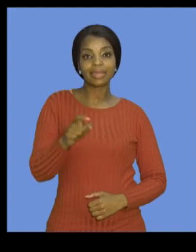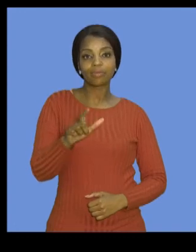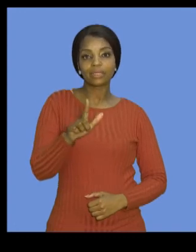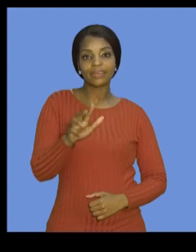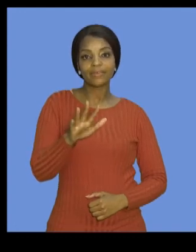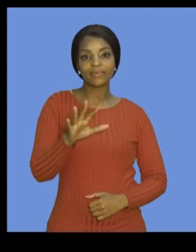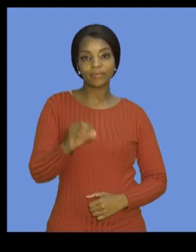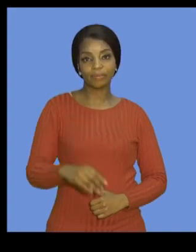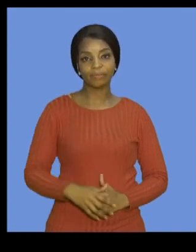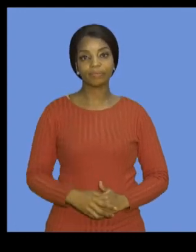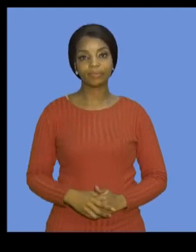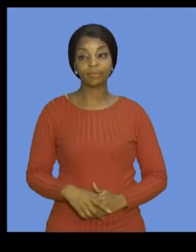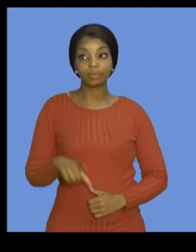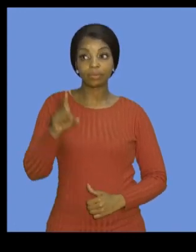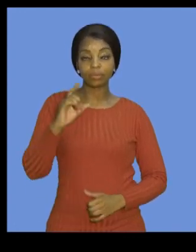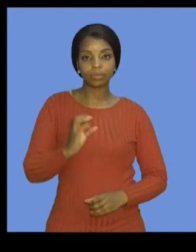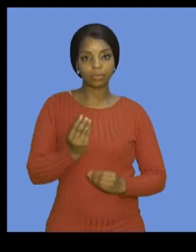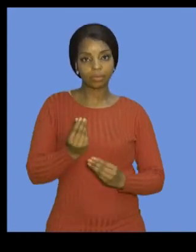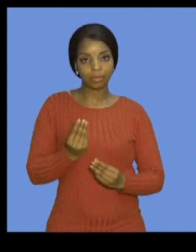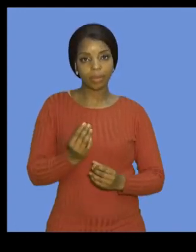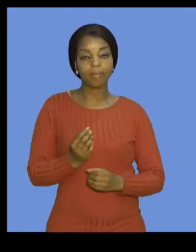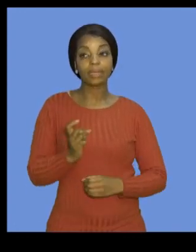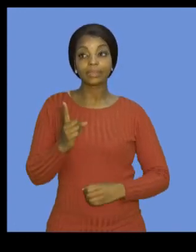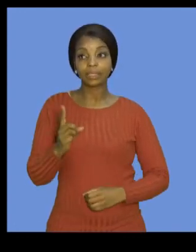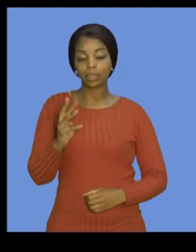138,750. So that's the initial amount that